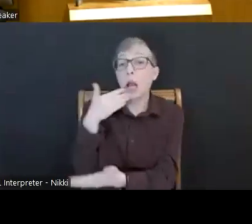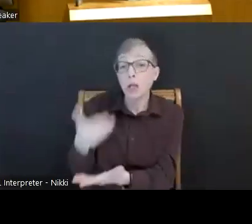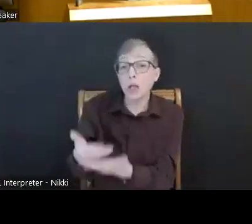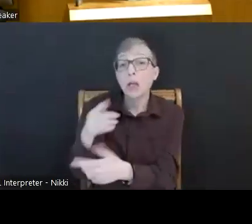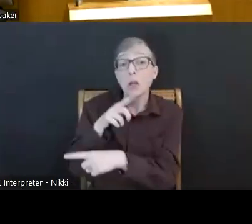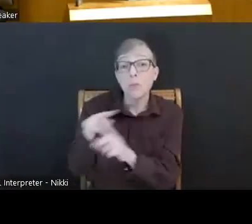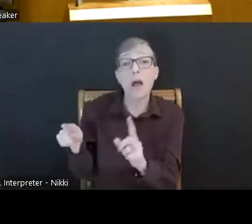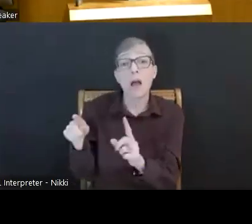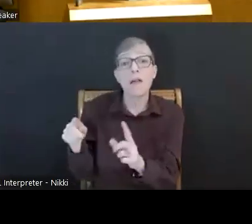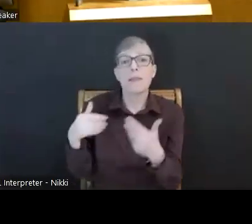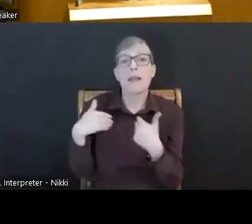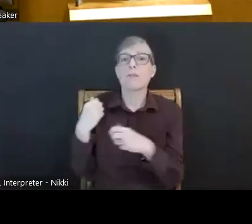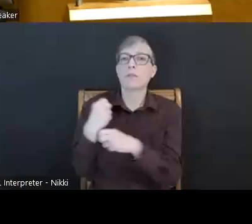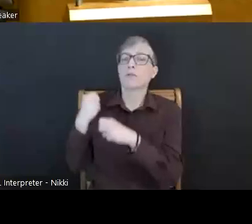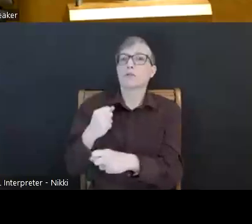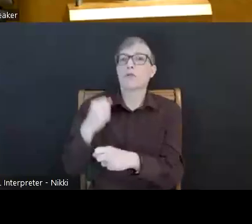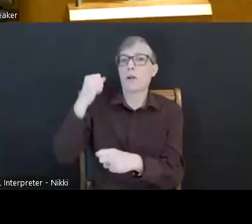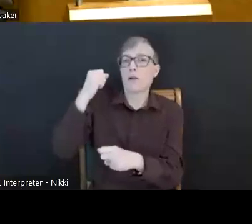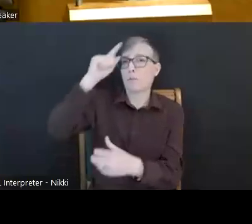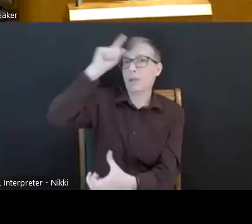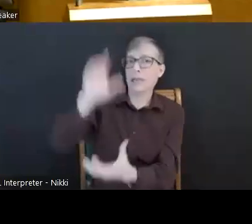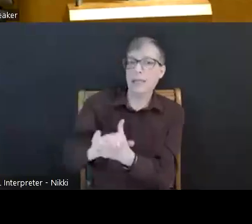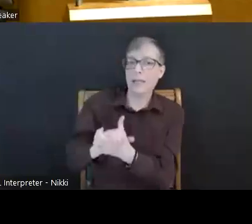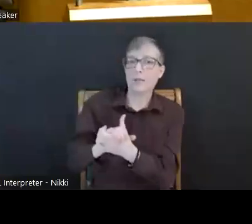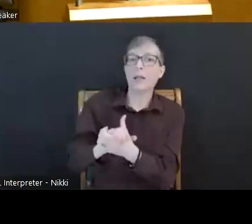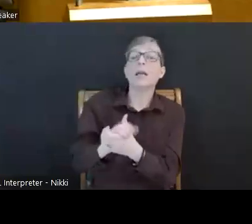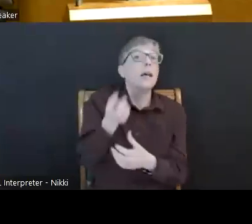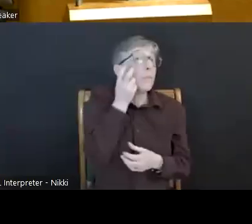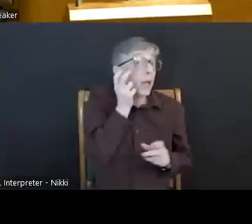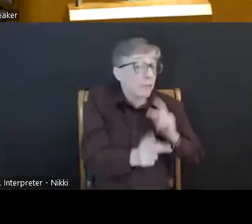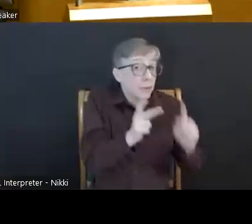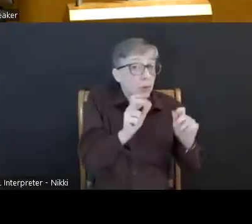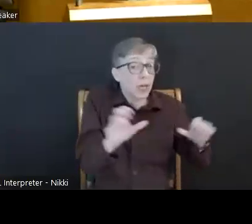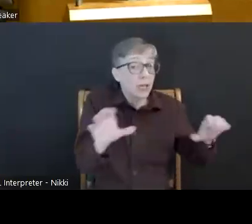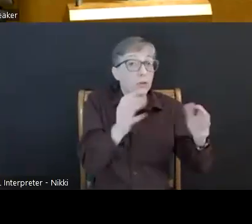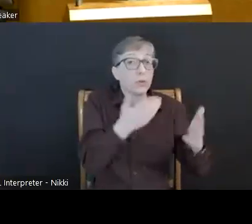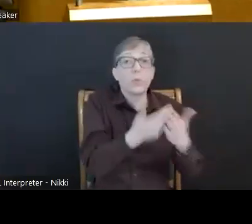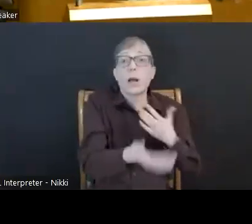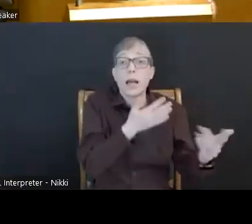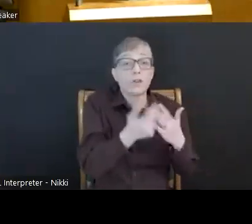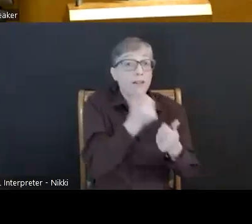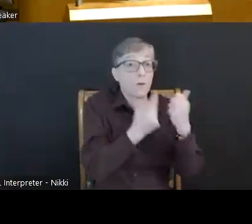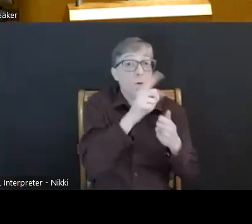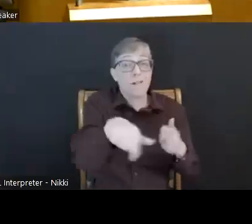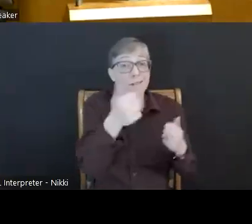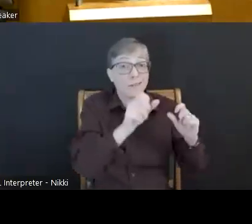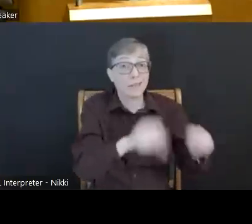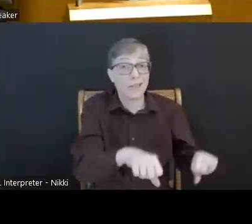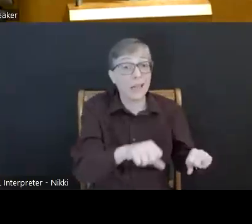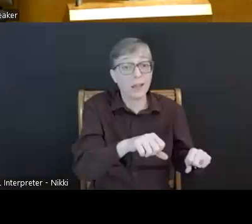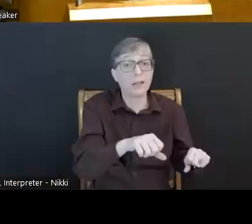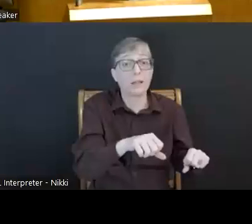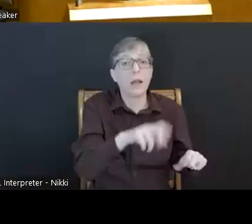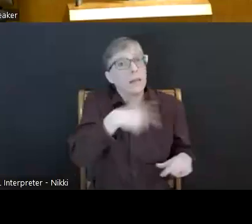do anything anyone else can do as long as they have access. They don't need pity, they don't need help, et cetera, et cetera, et cetera. And